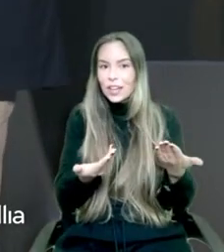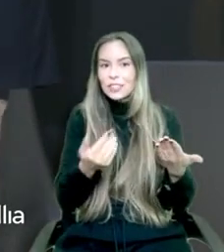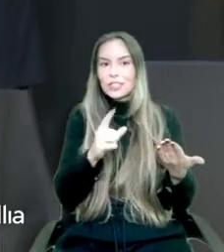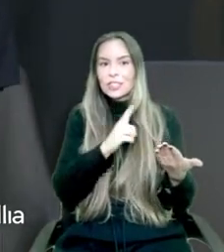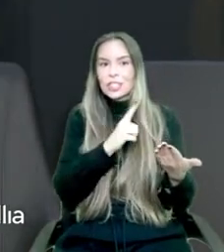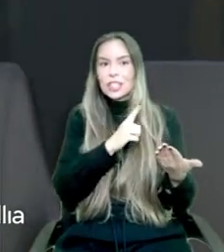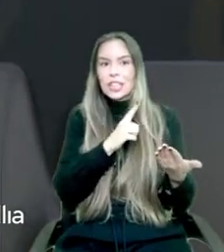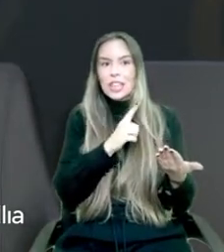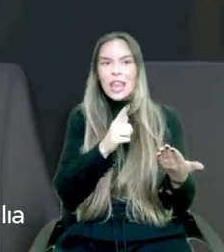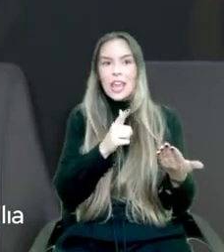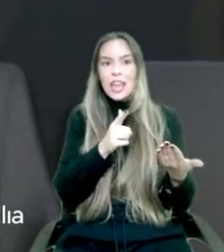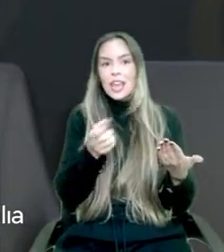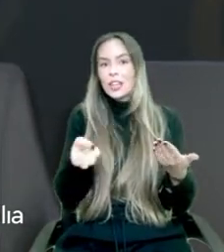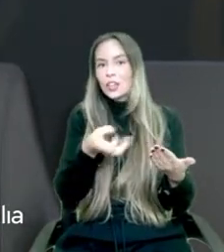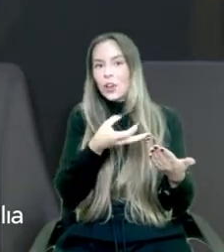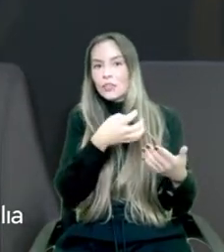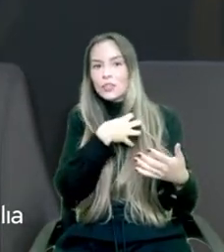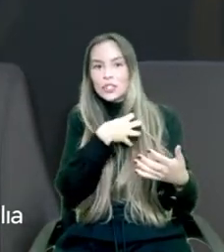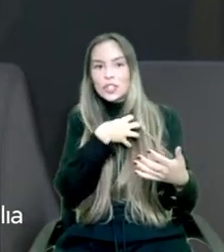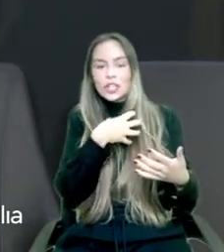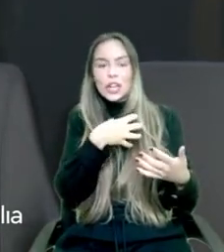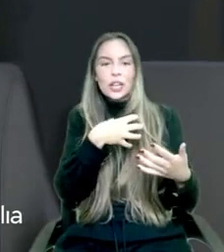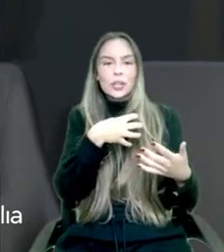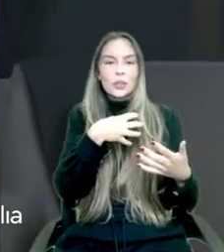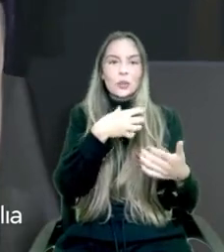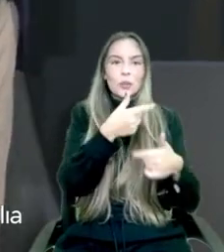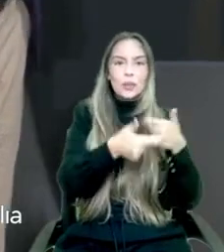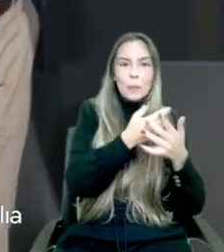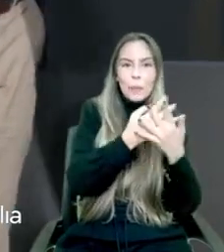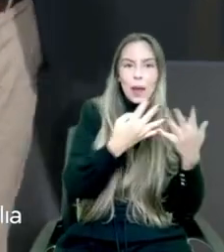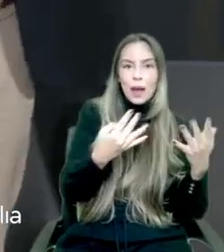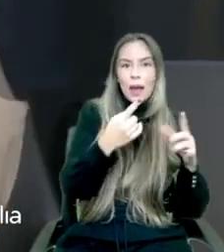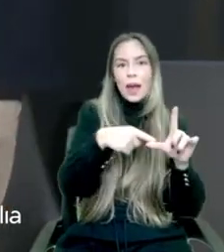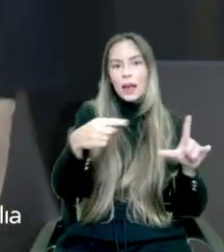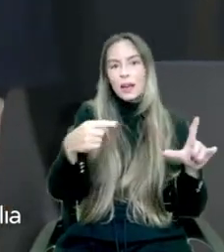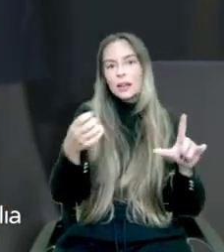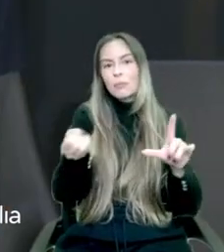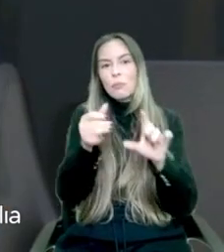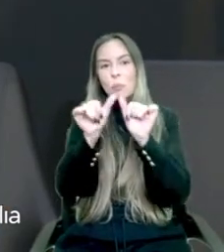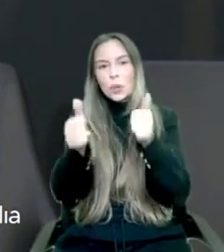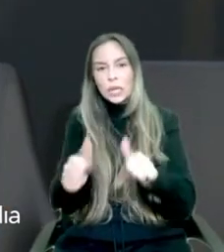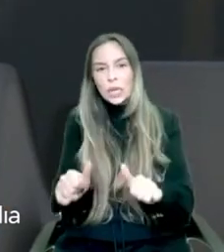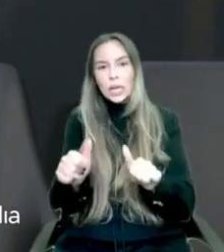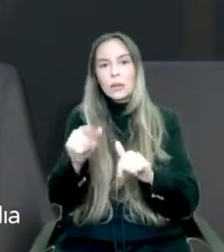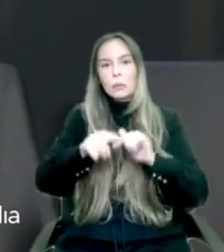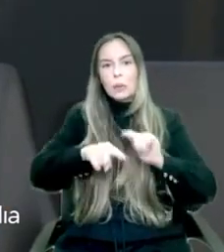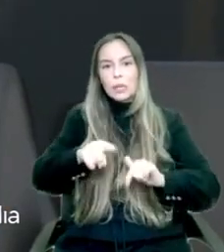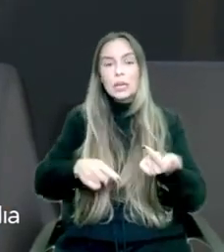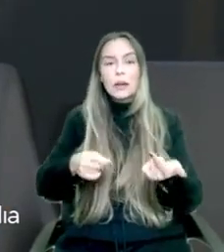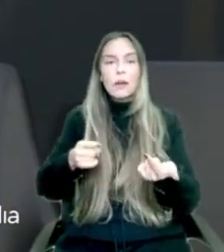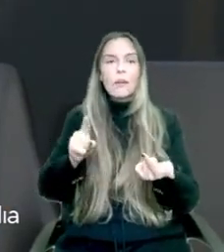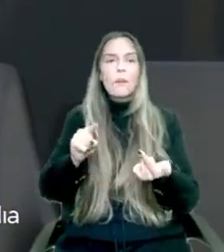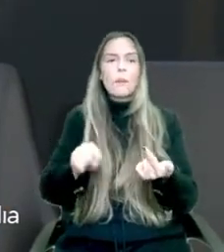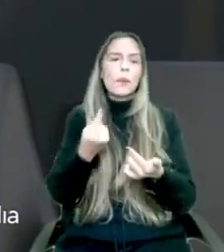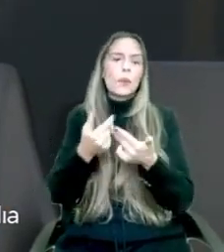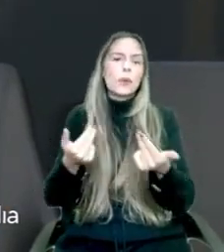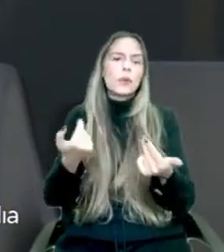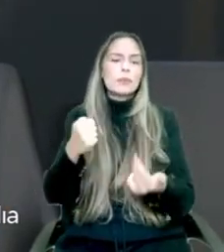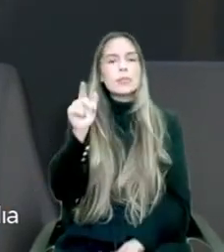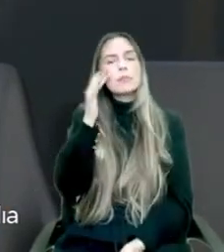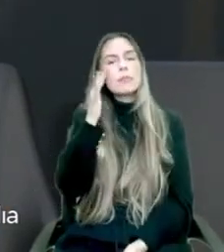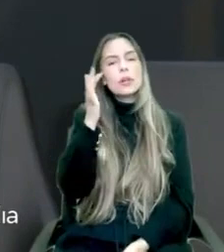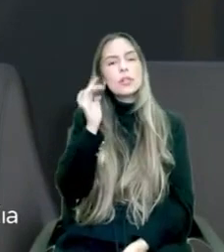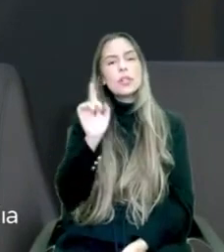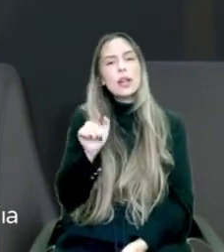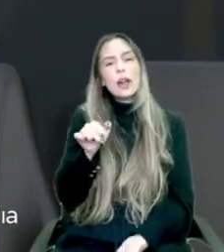are causal models, there are all sorts of other things. So the first thing to think about is we actually, going back